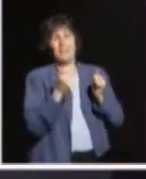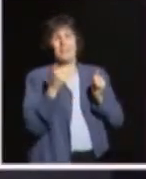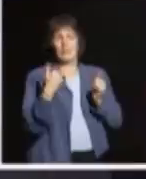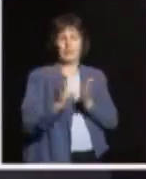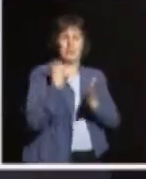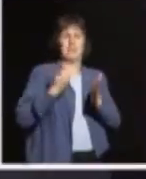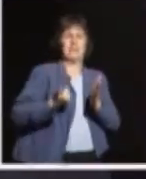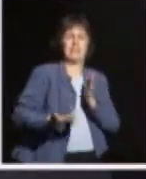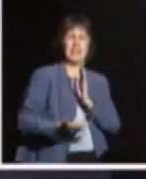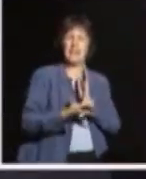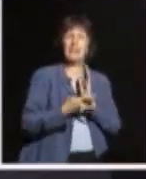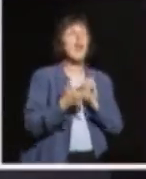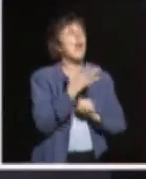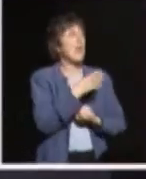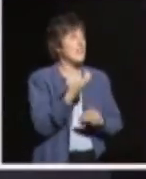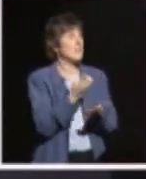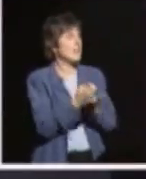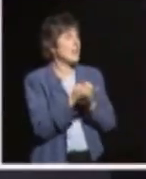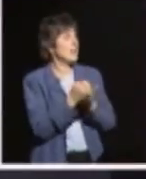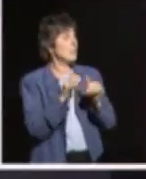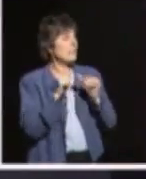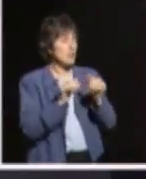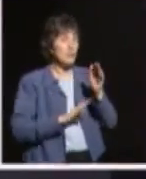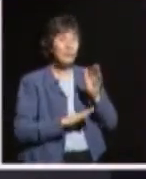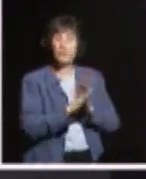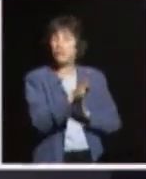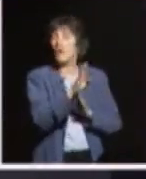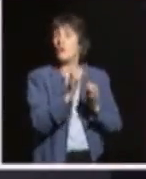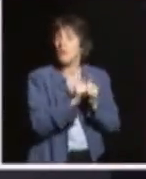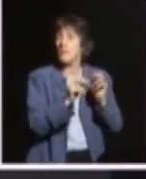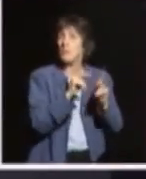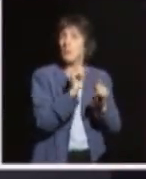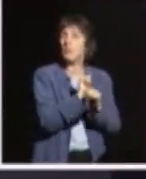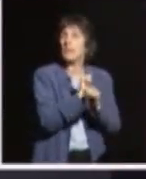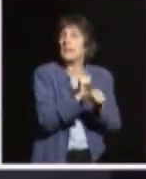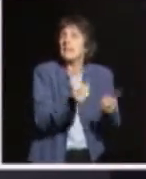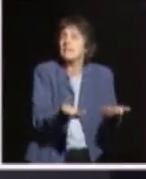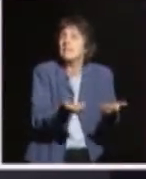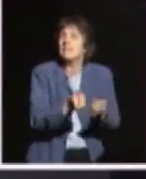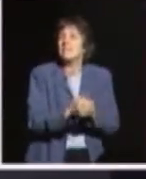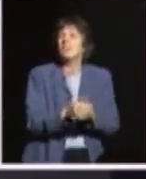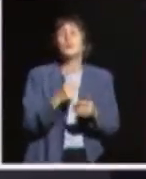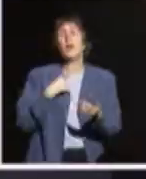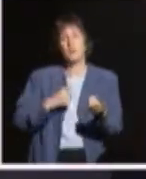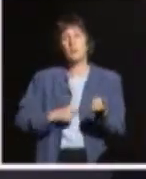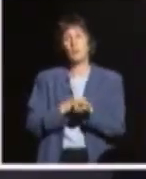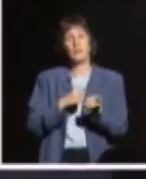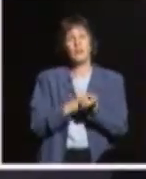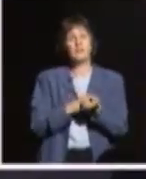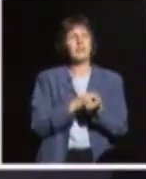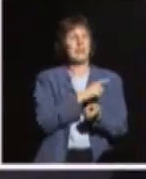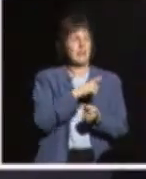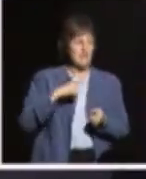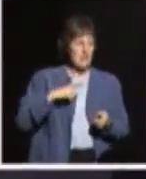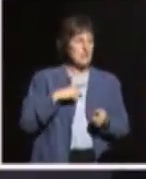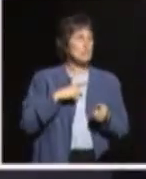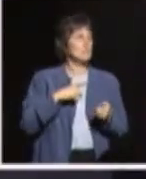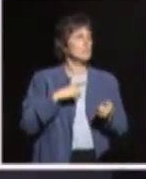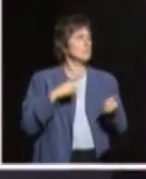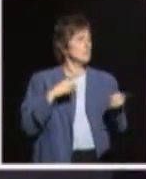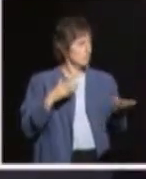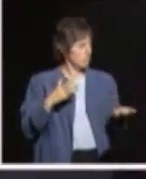course, that our economy is as good as it can be with people working. So I certainly support what the legislation tries